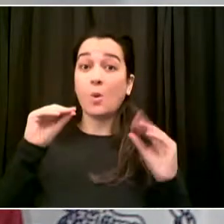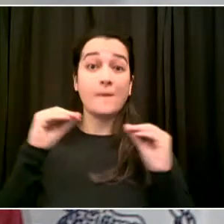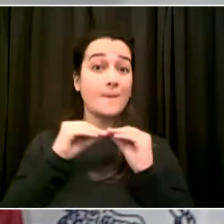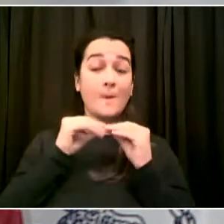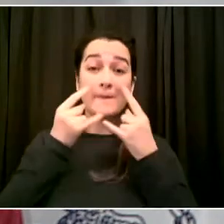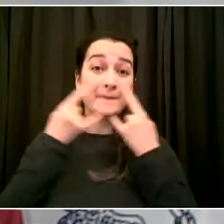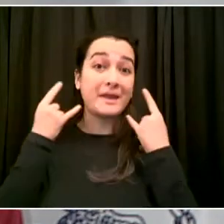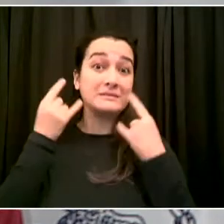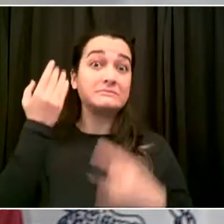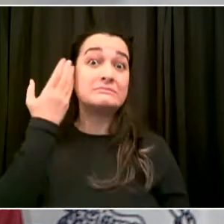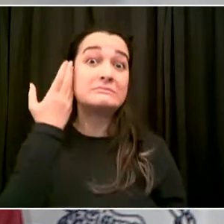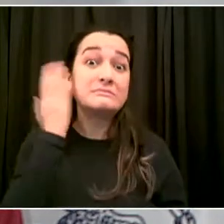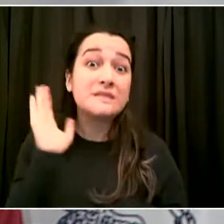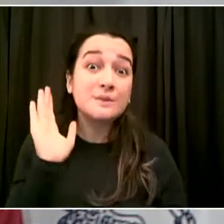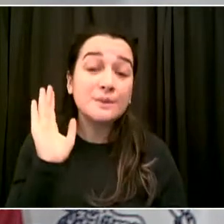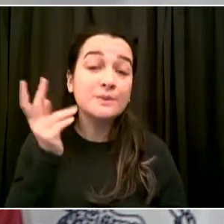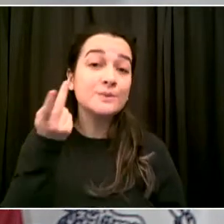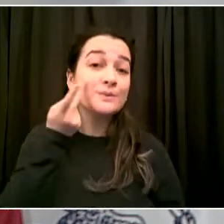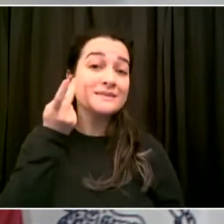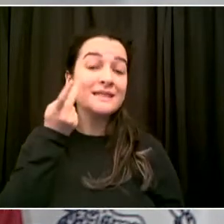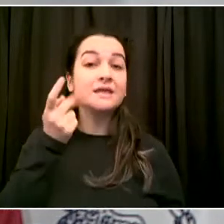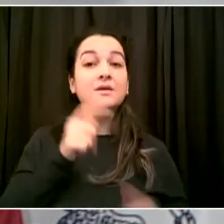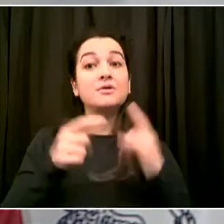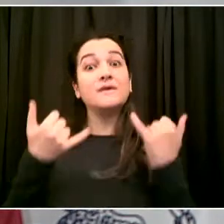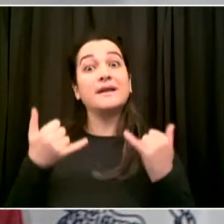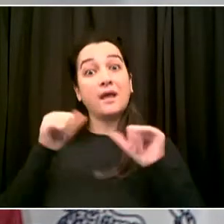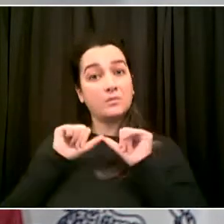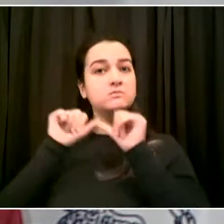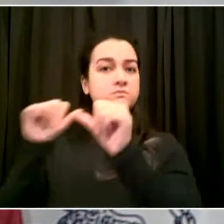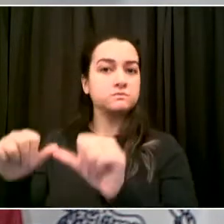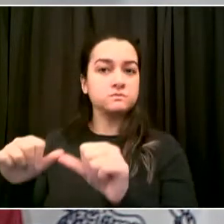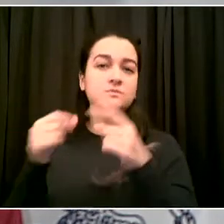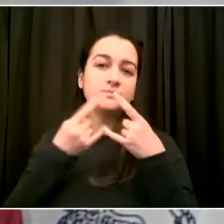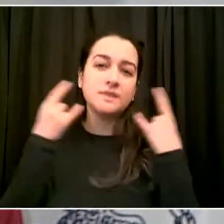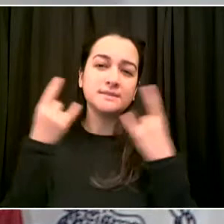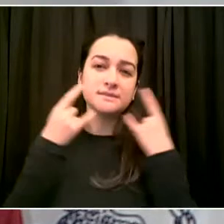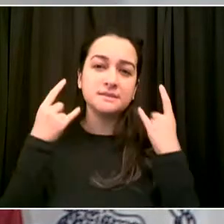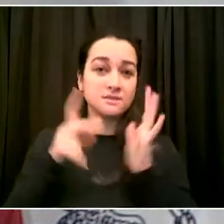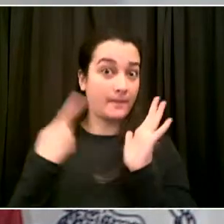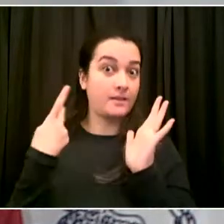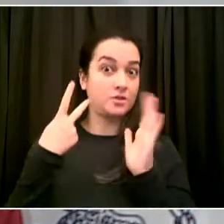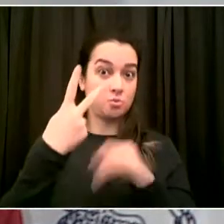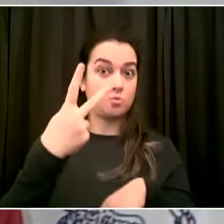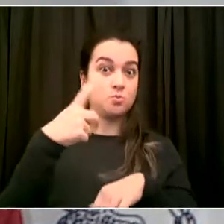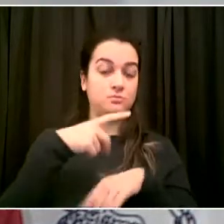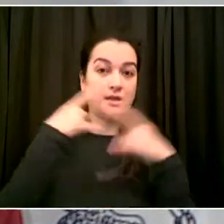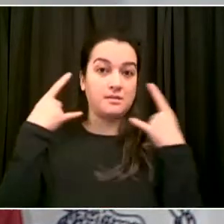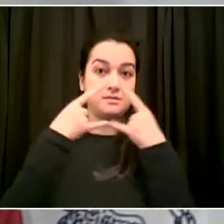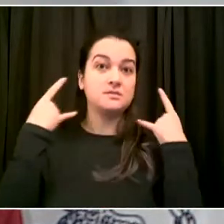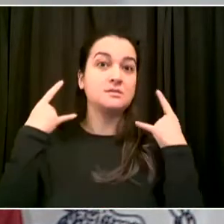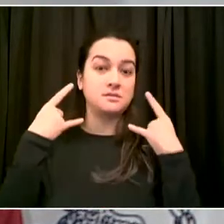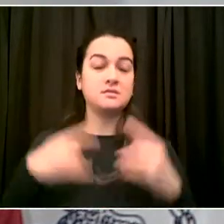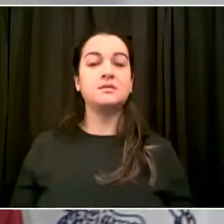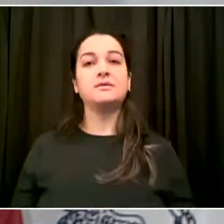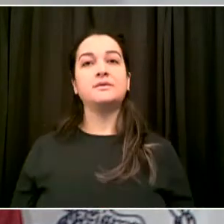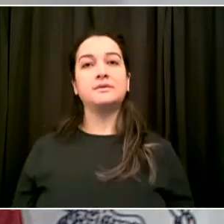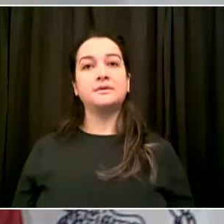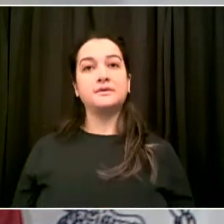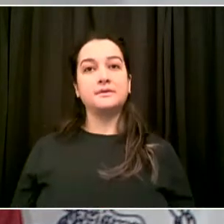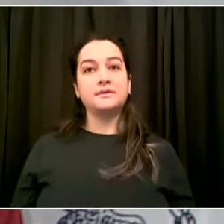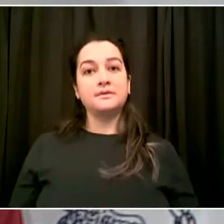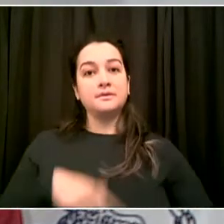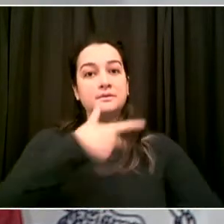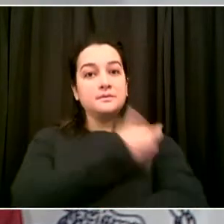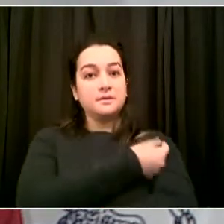Choksi will tell you that even when you're vaccinated, you have to have concern for everyone around you. So I would say anyone vaccinated, keep wearing that mask